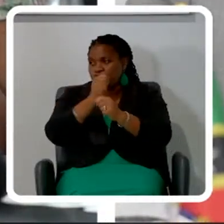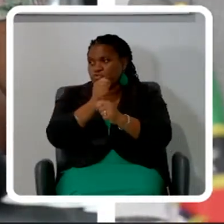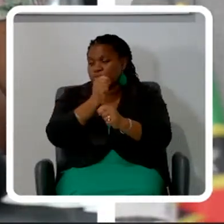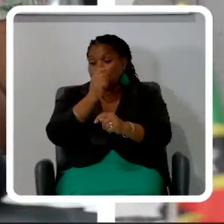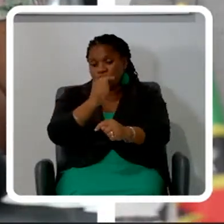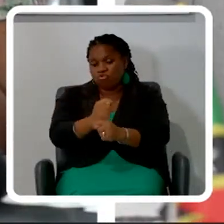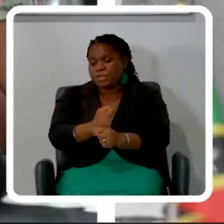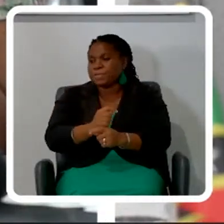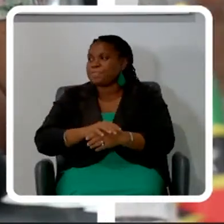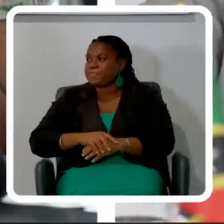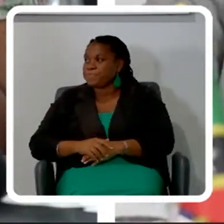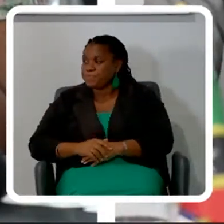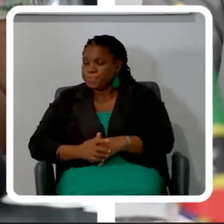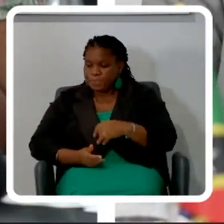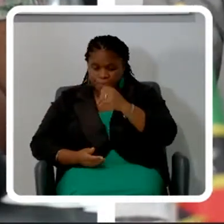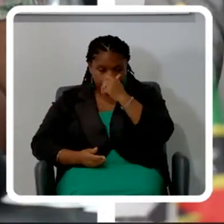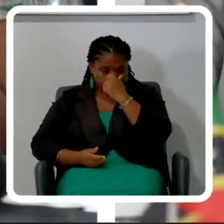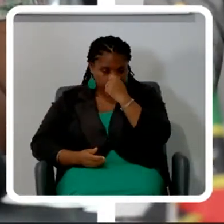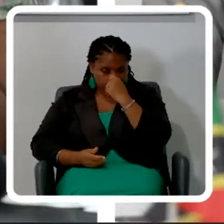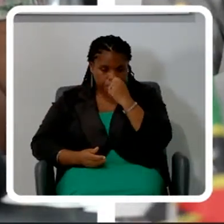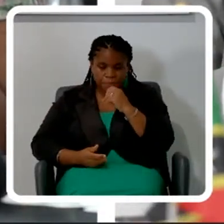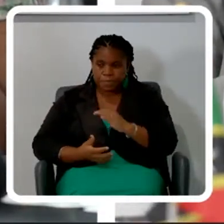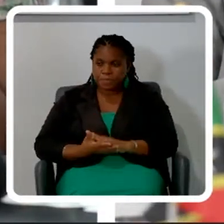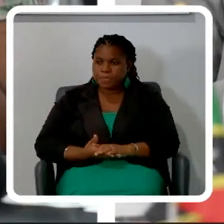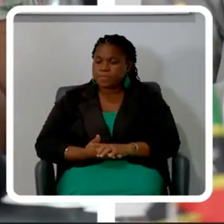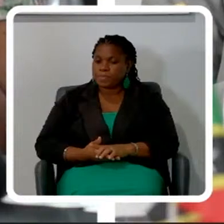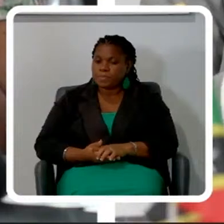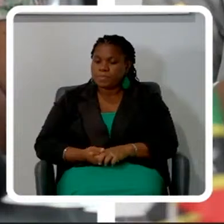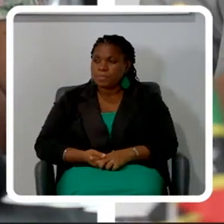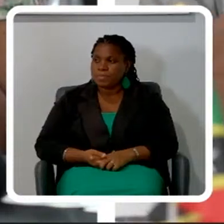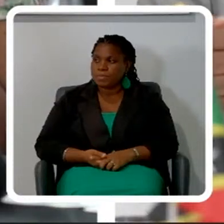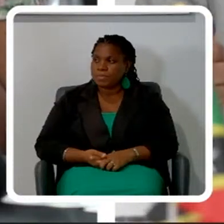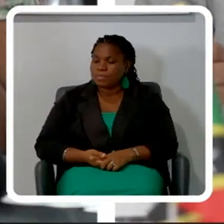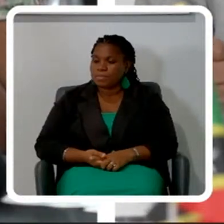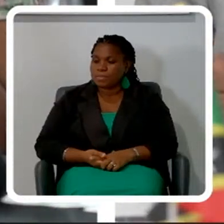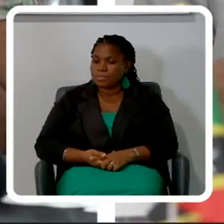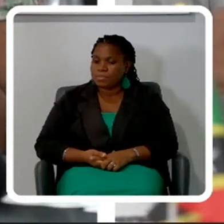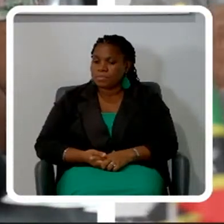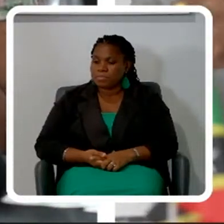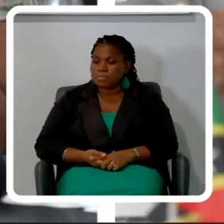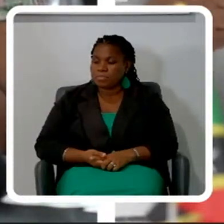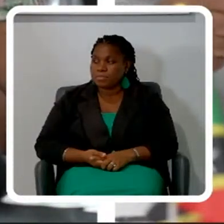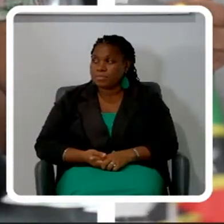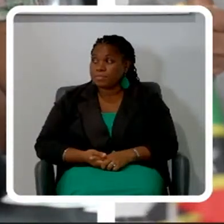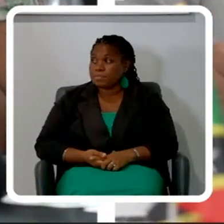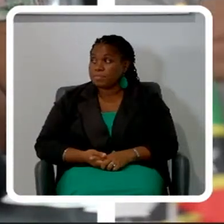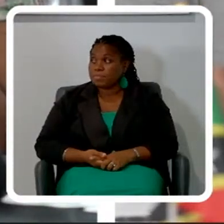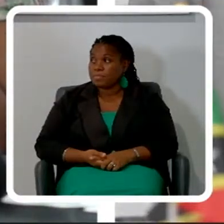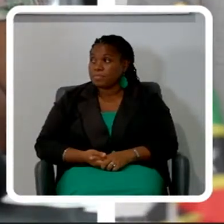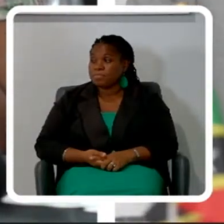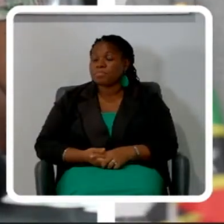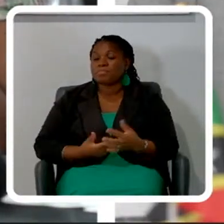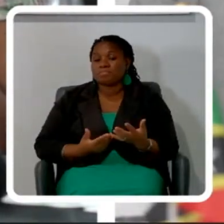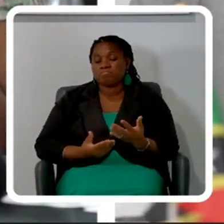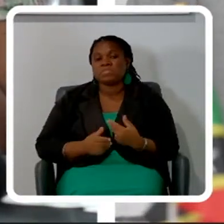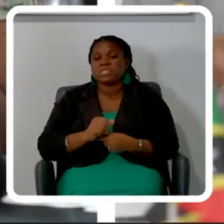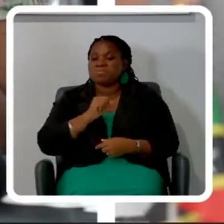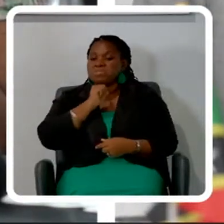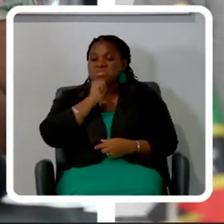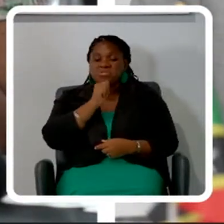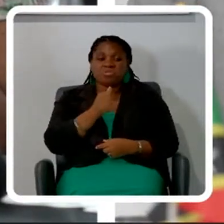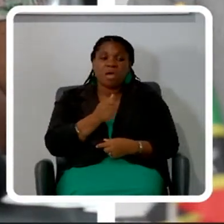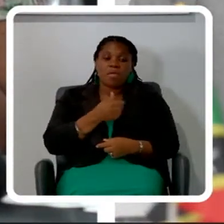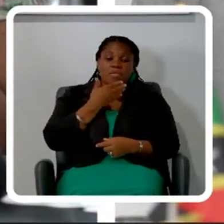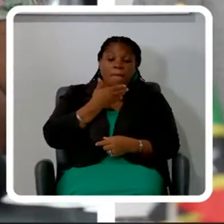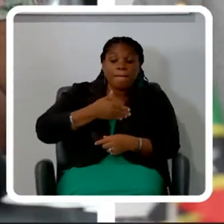that needs to be abandoned. We took our firefighters out there. It's not the most ideal situation, but they can still carry out their critical function without